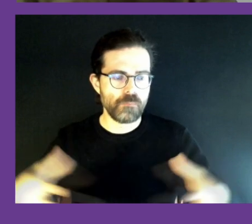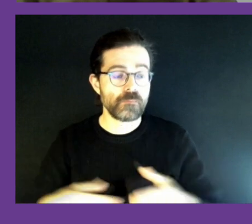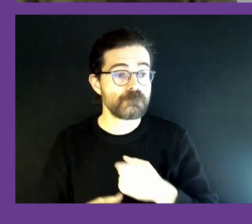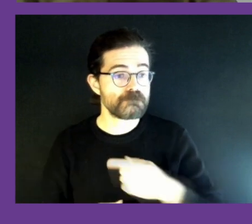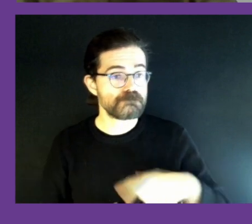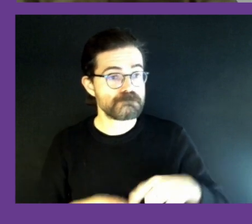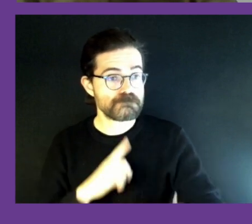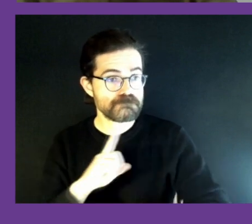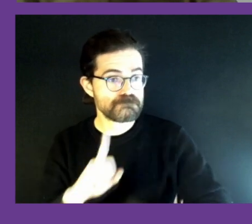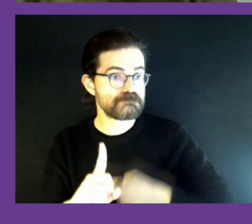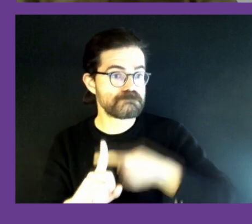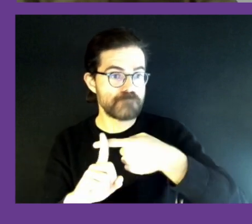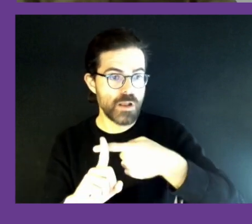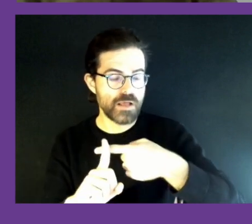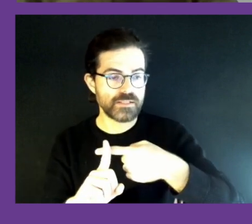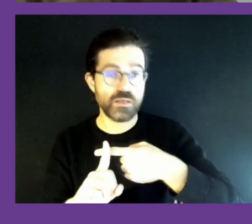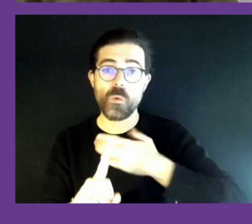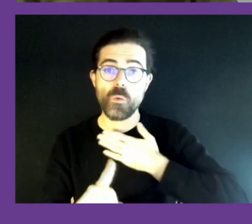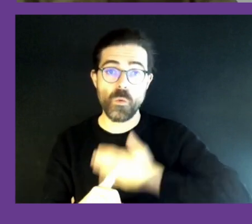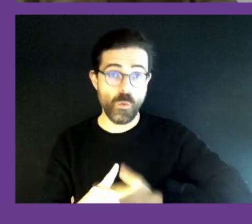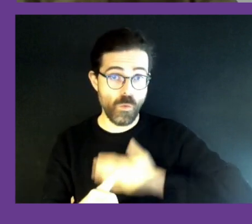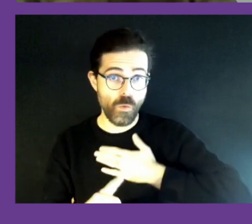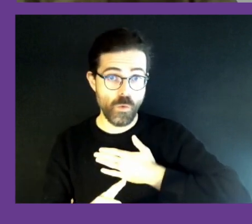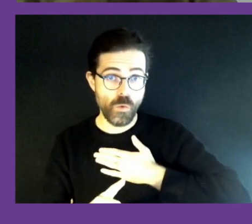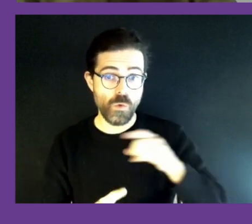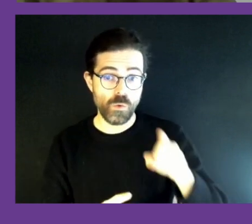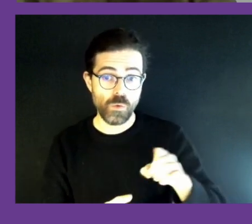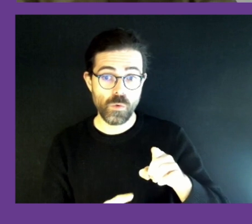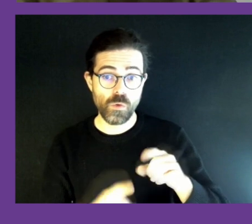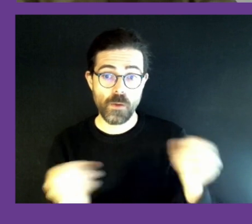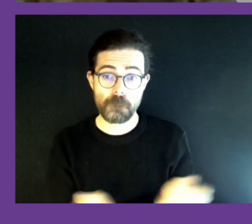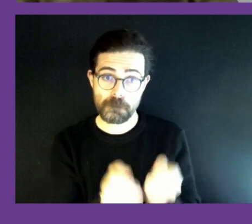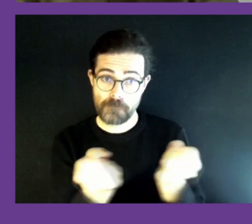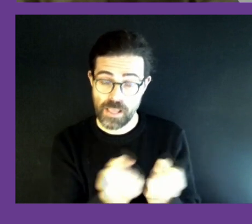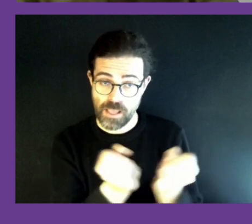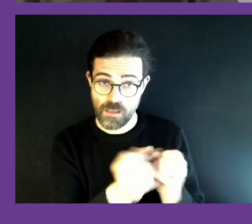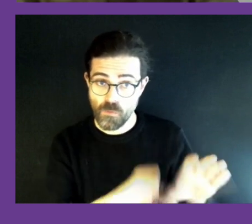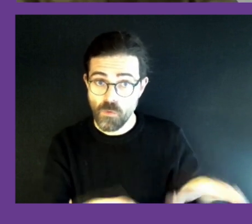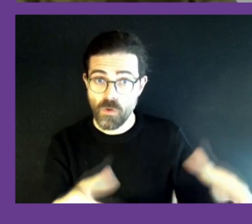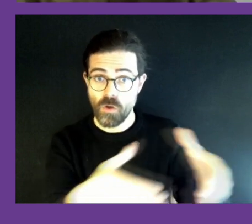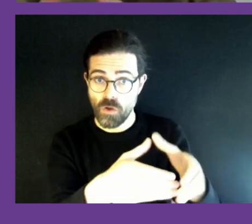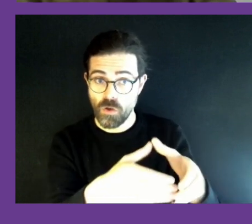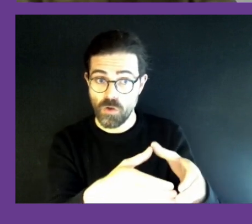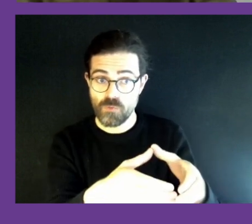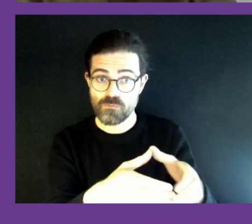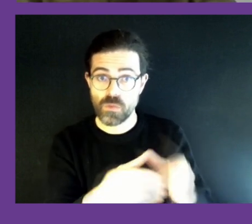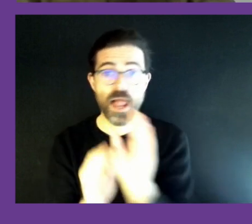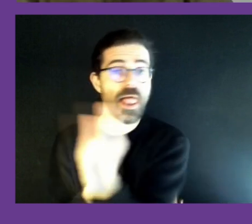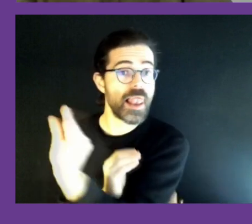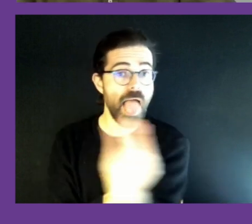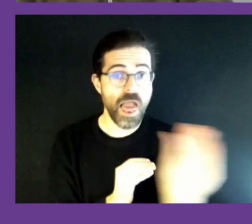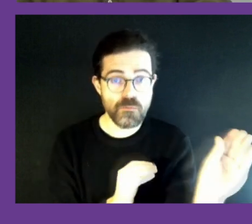large number of references and practices collected on the online library of the Resource